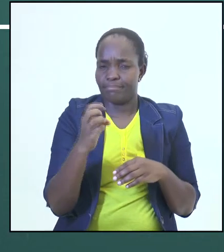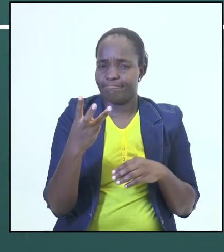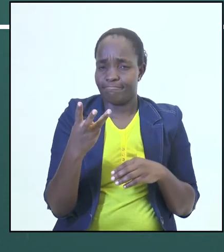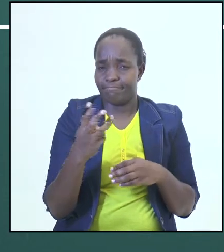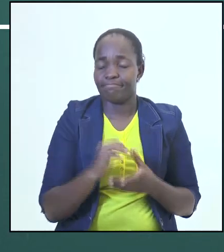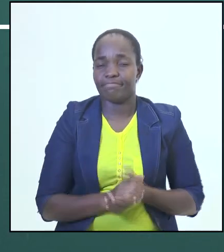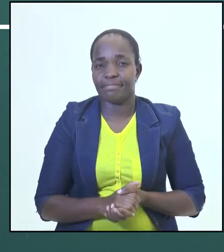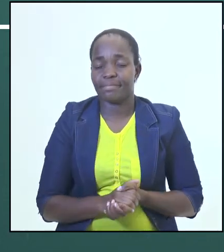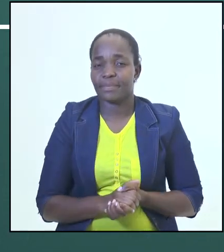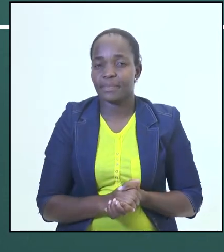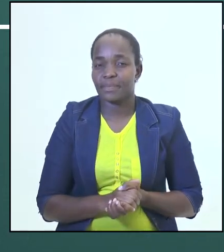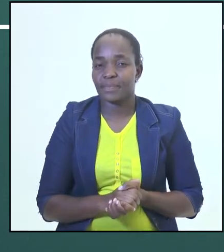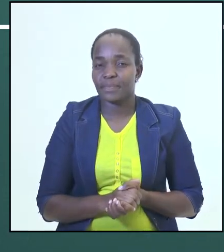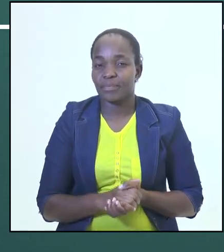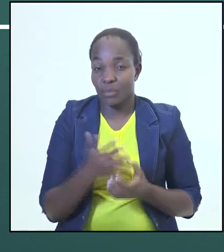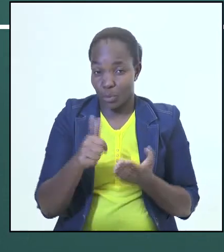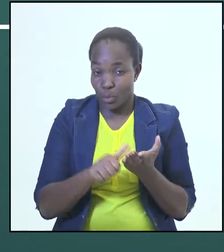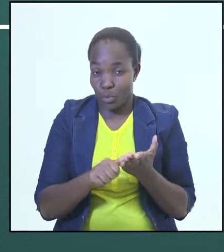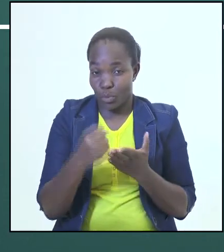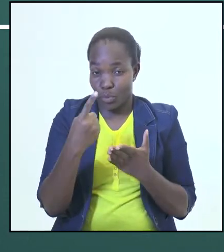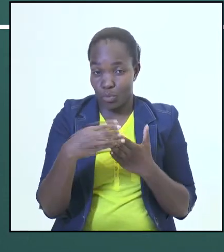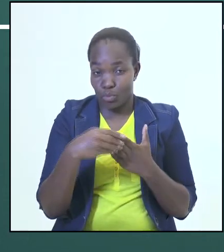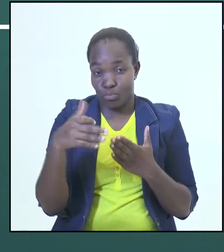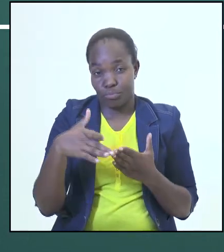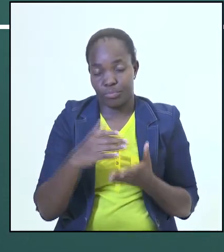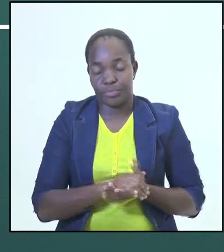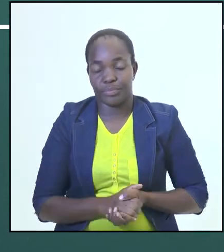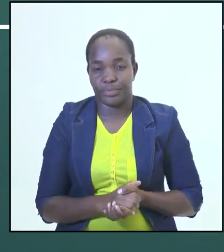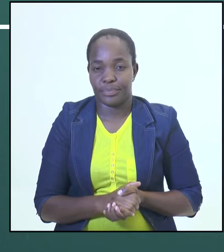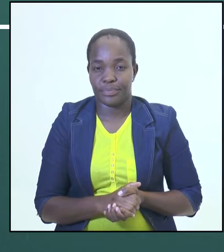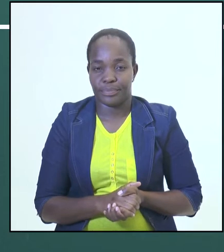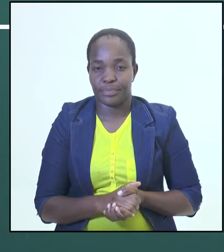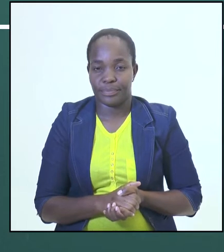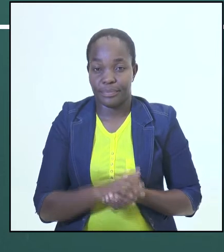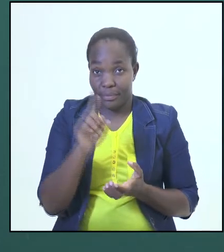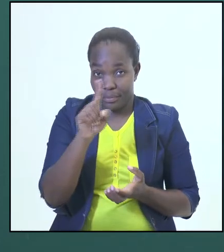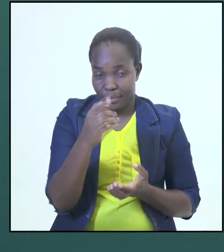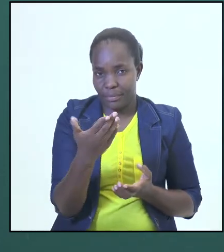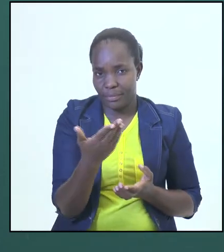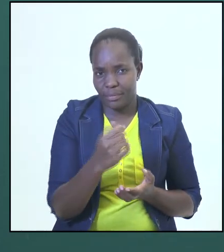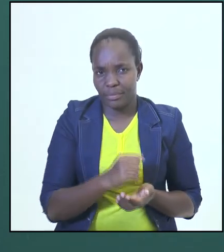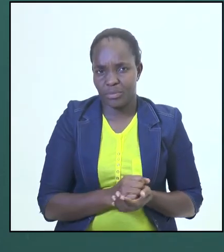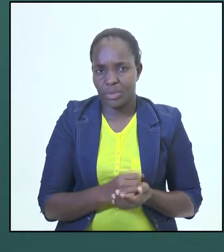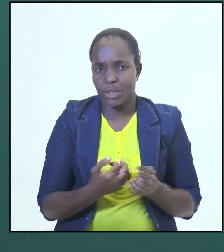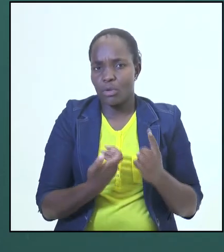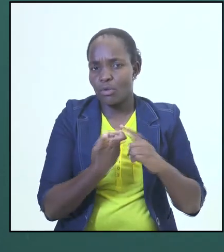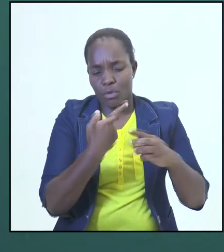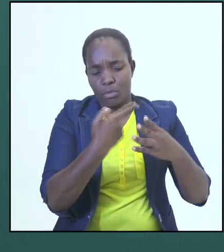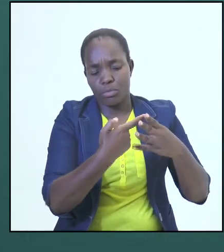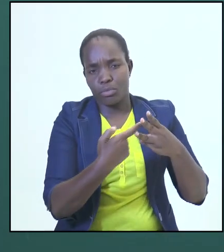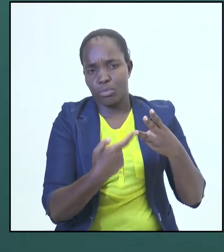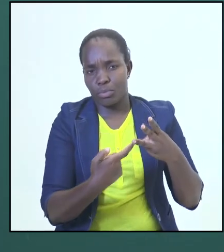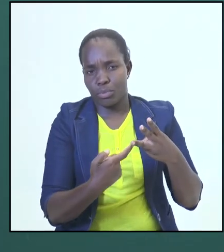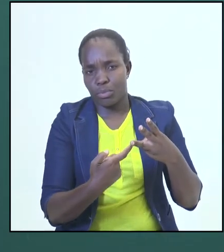5003. One SMS costs 3 Namibian dollars. Here is the question. Which of the following is a way